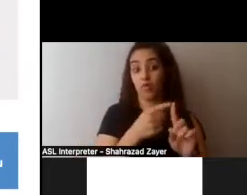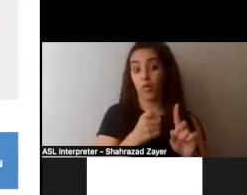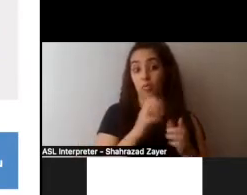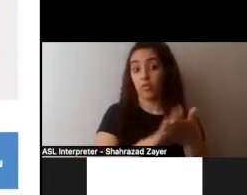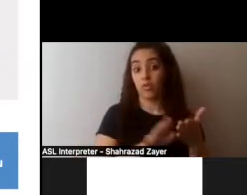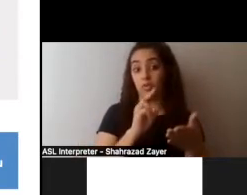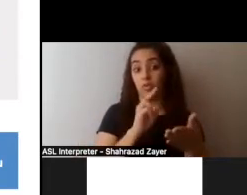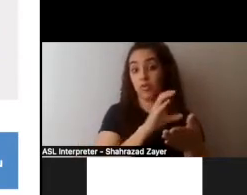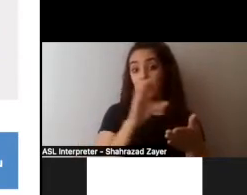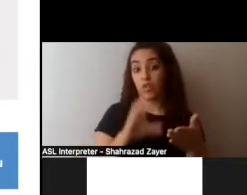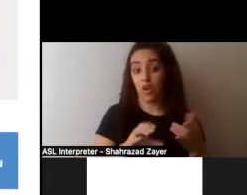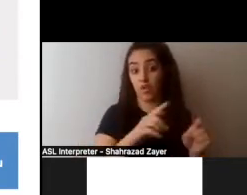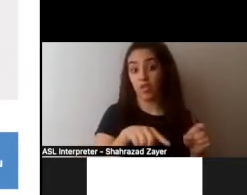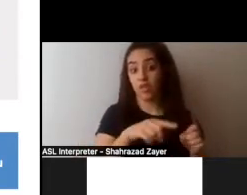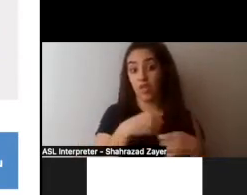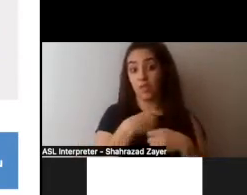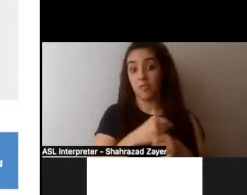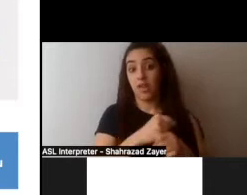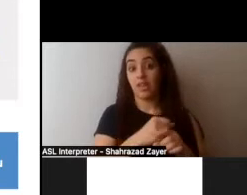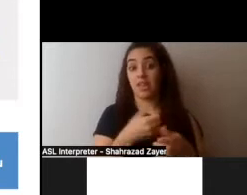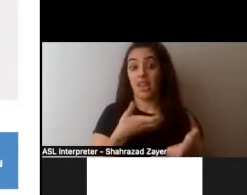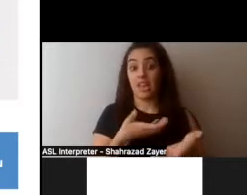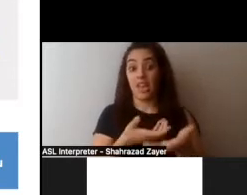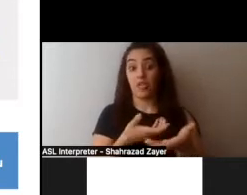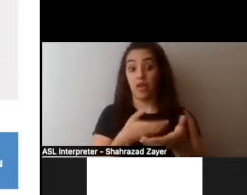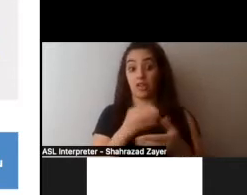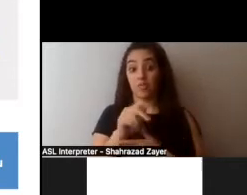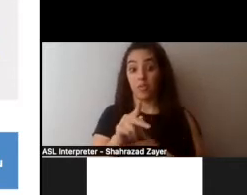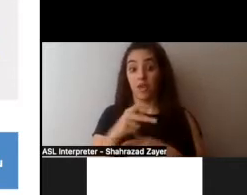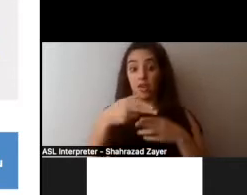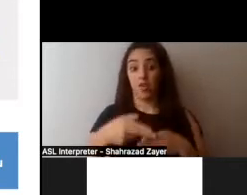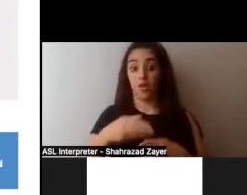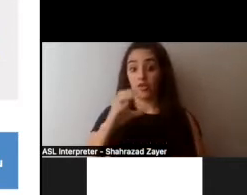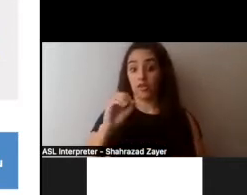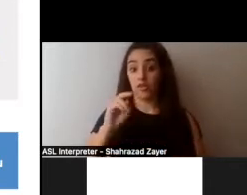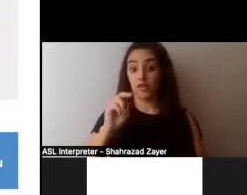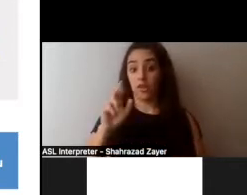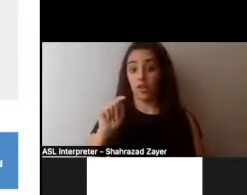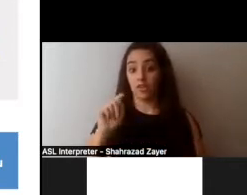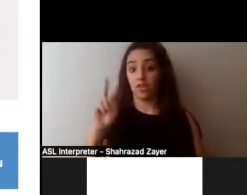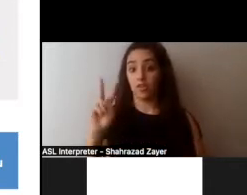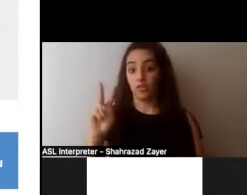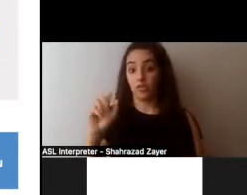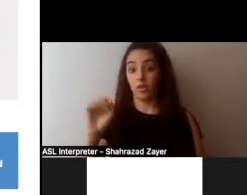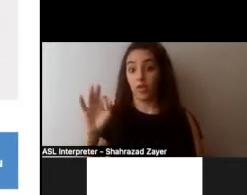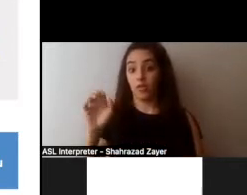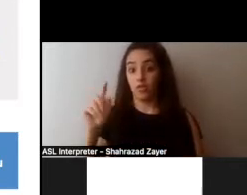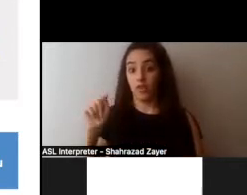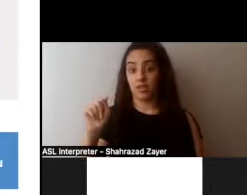interactive map called Connect to Effect that helps communities understand